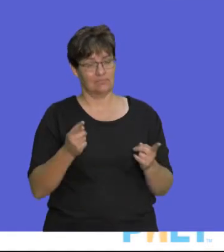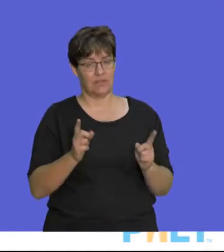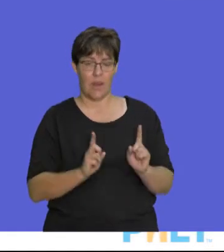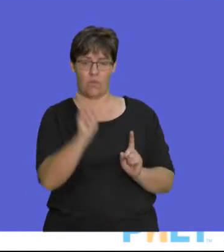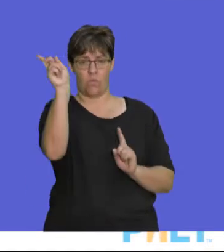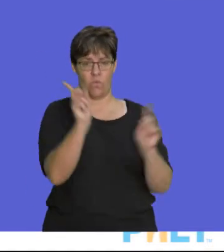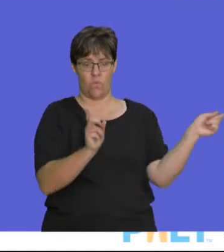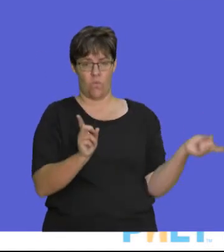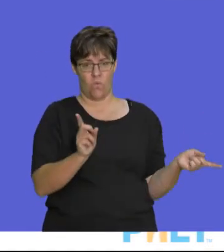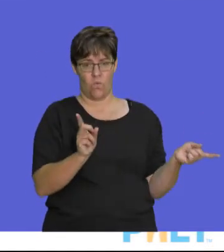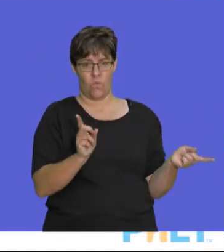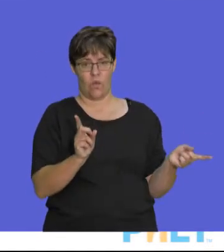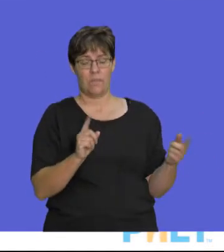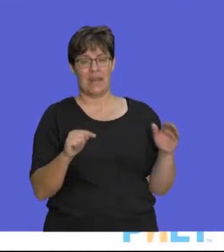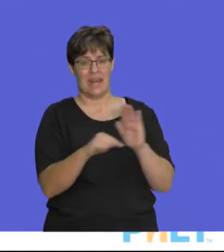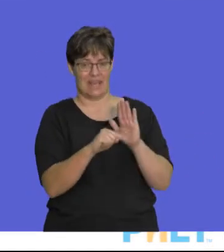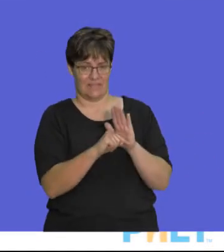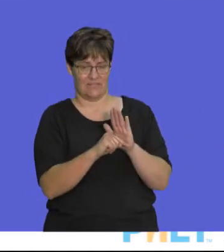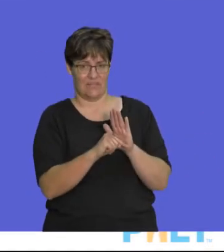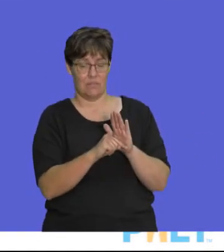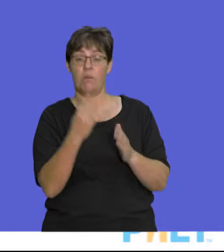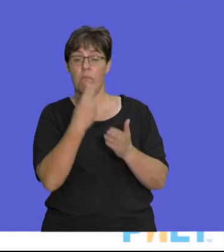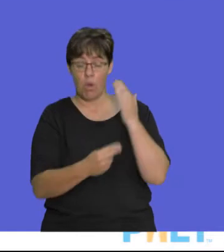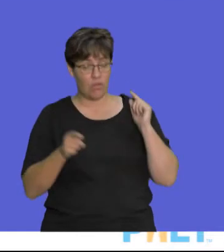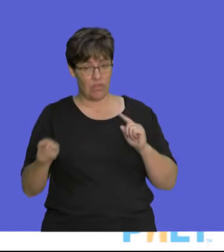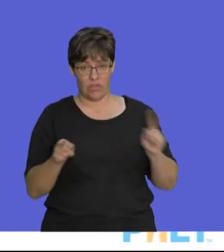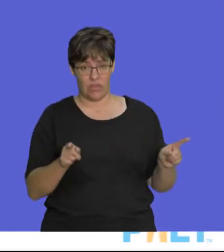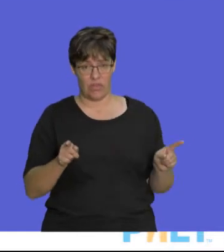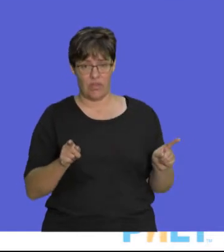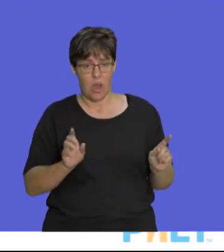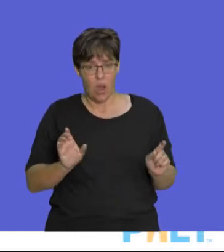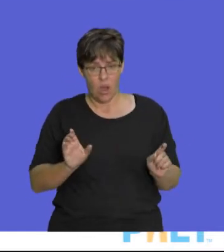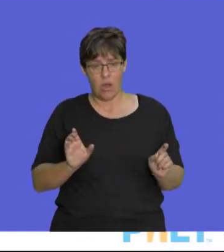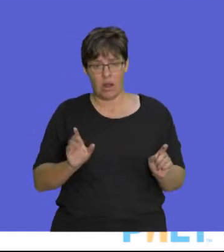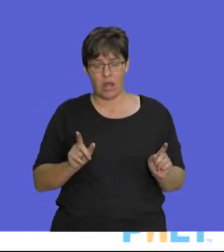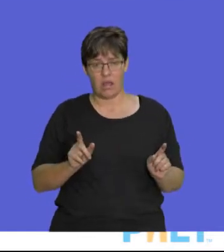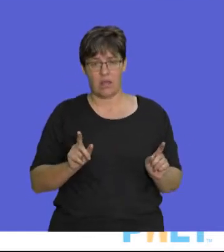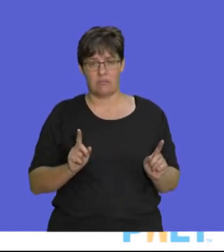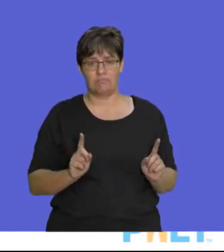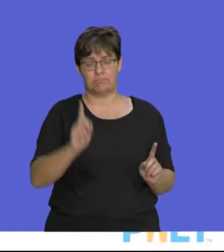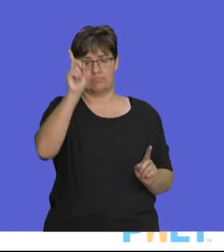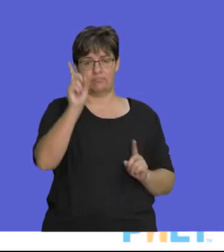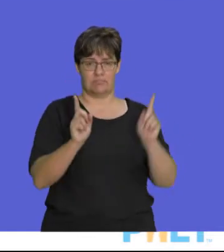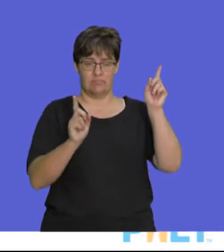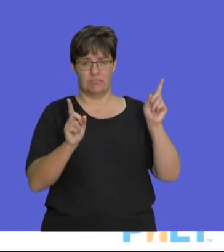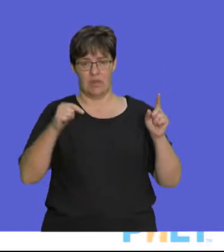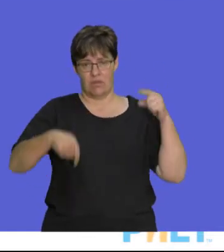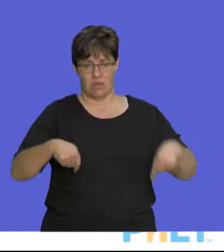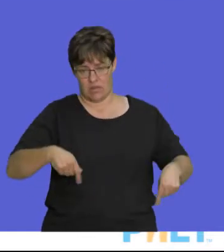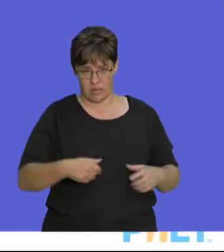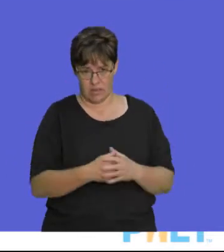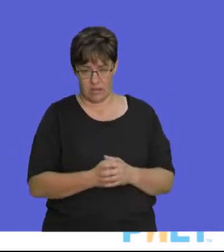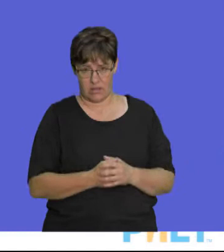in both cases, they're actually pushing away from each other. So this is the field which in real life we do not